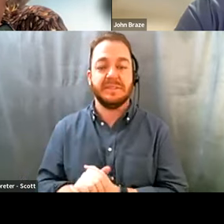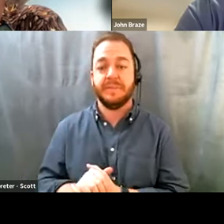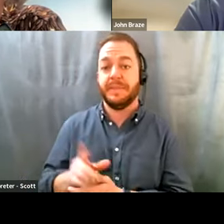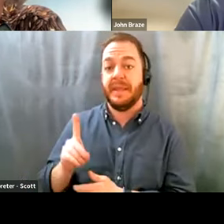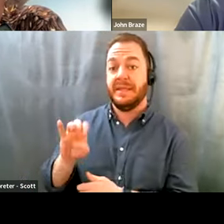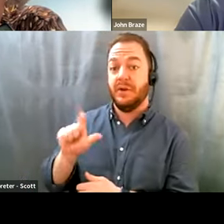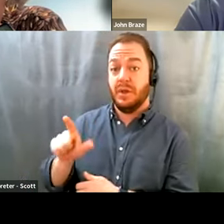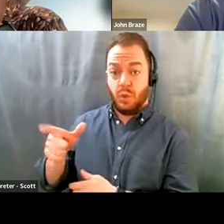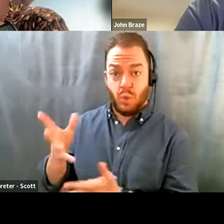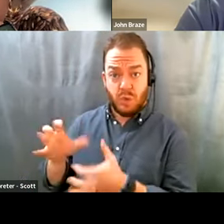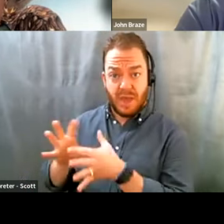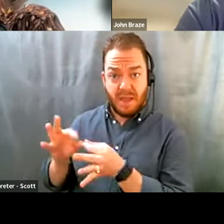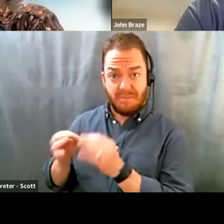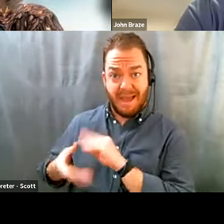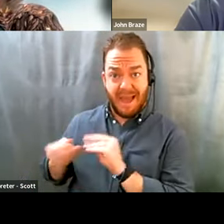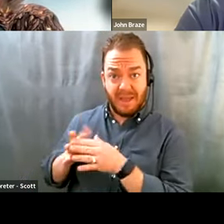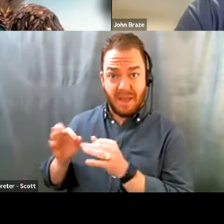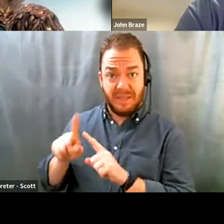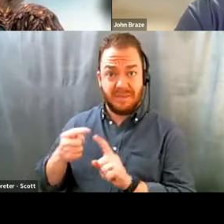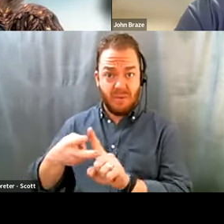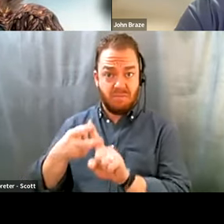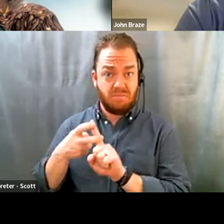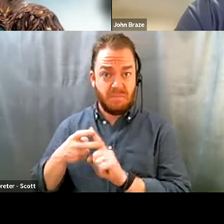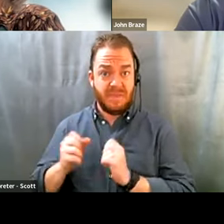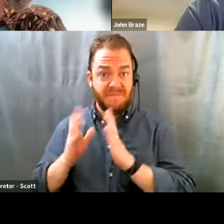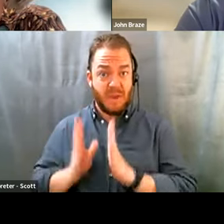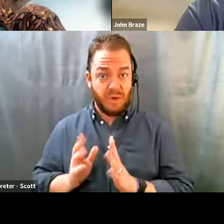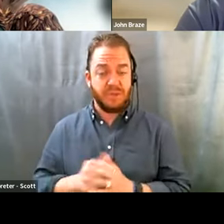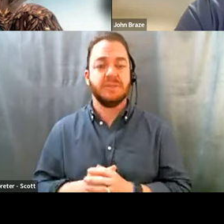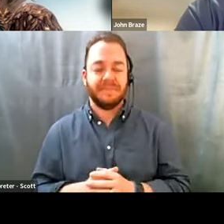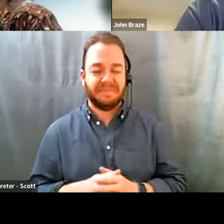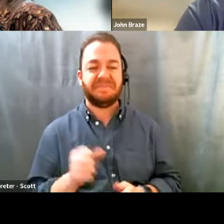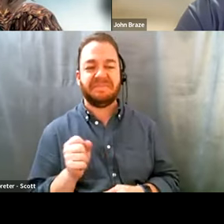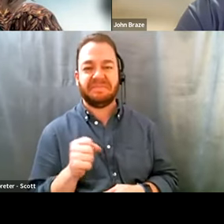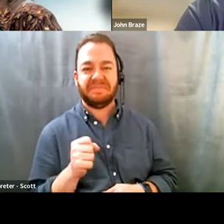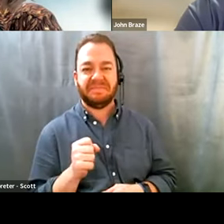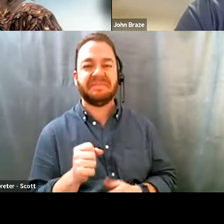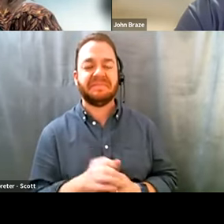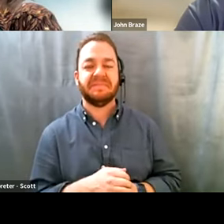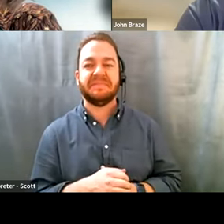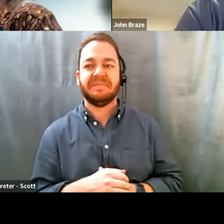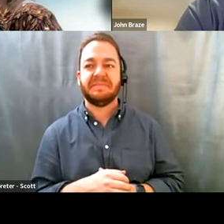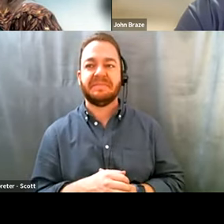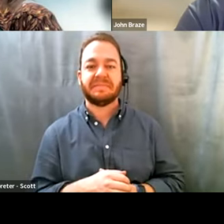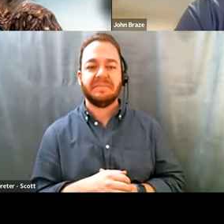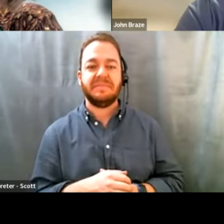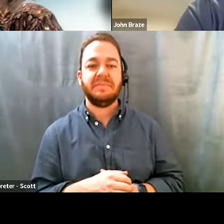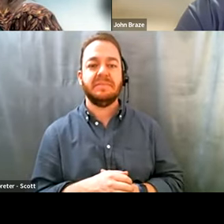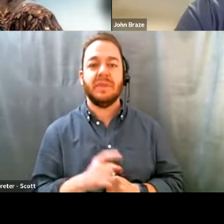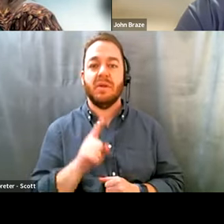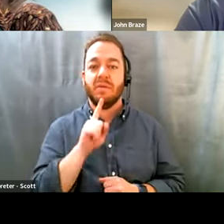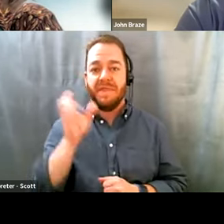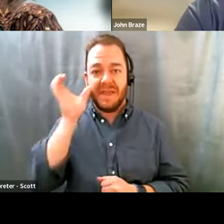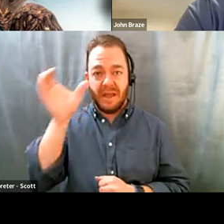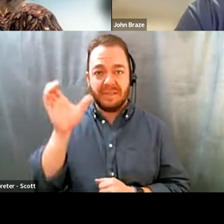anything about, you know, you selecting your founders? Yeah, well, you know, the whole concept